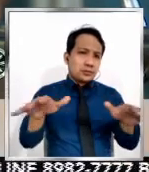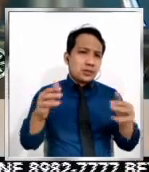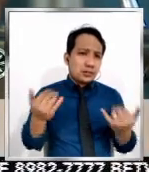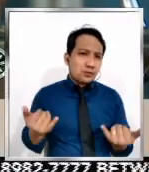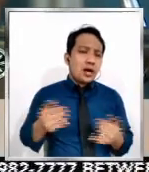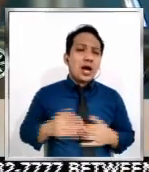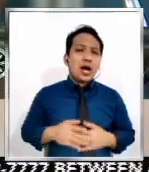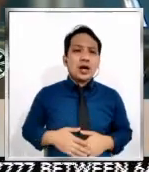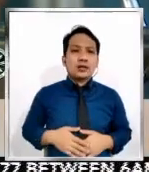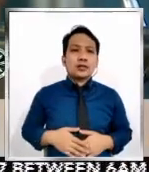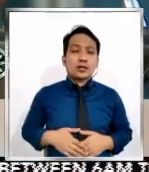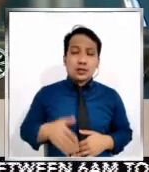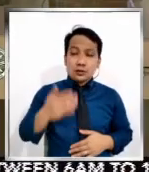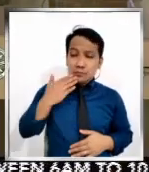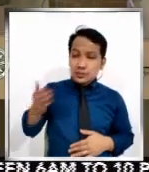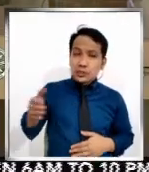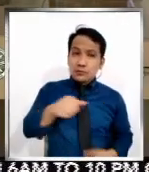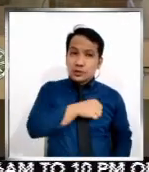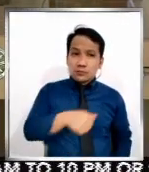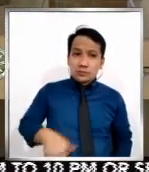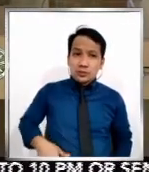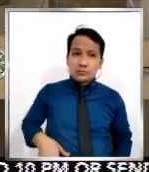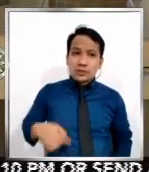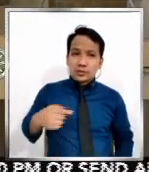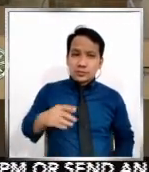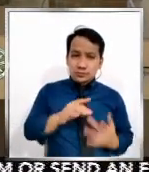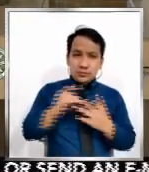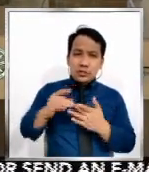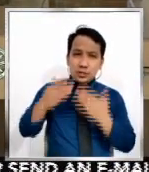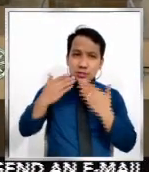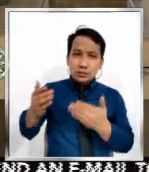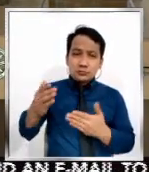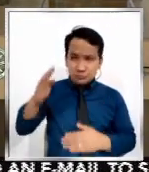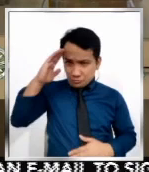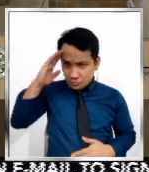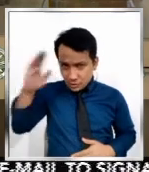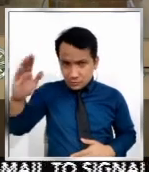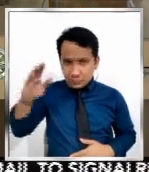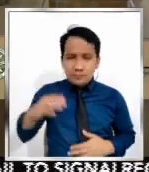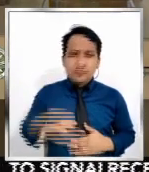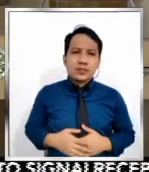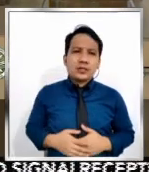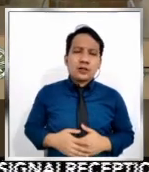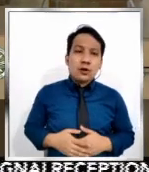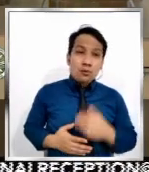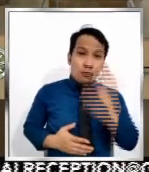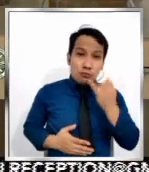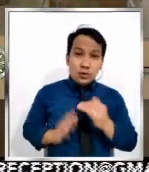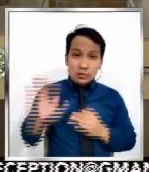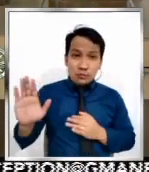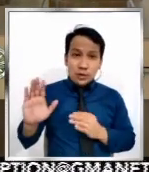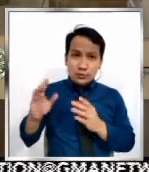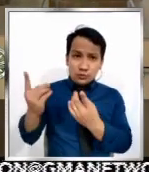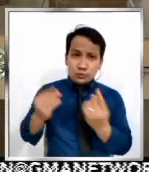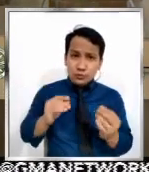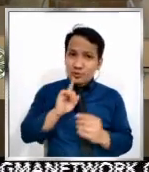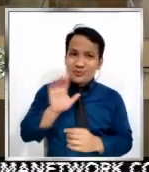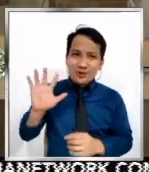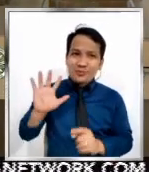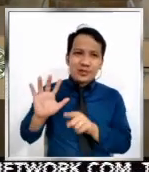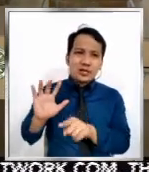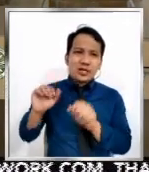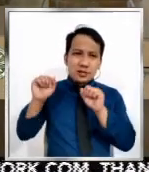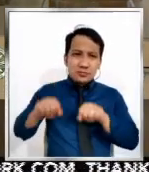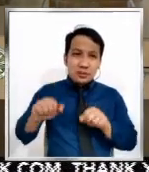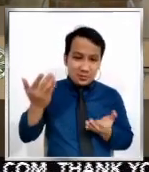Ambassador, my special thank you to you, sir, for living up with your promise. With the arrival of these